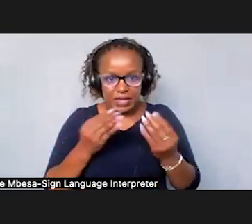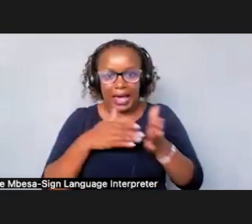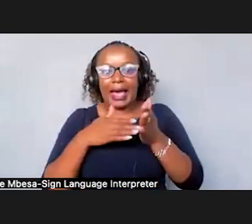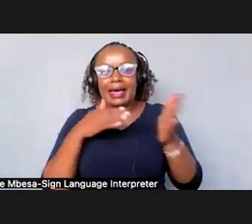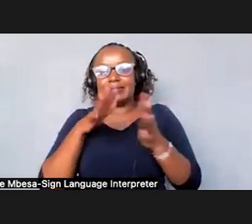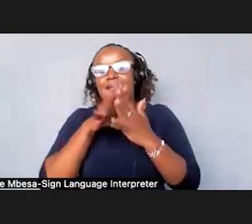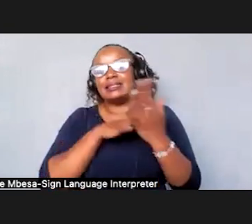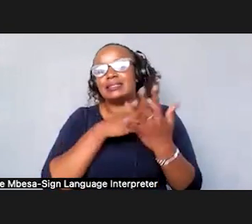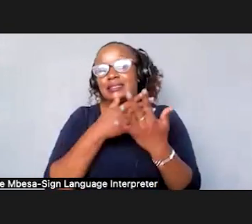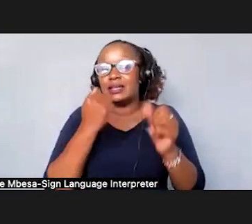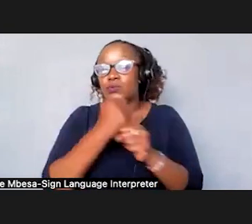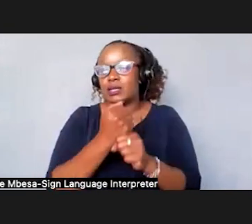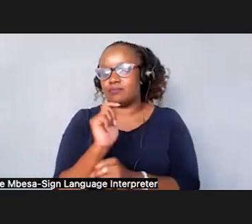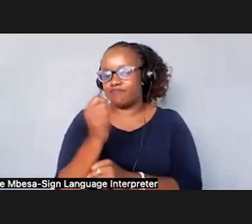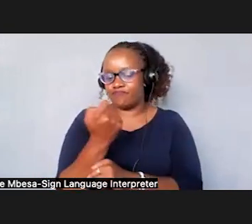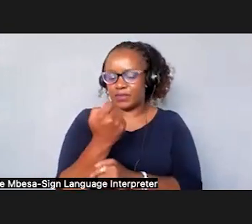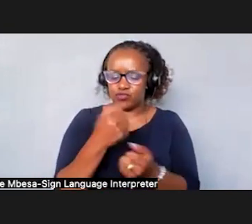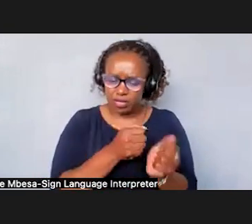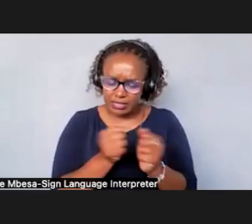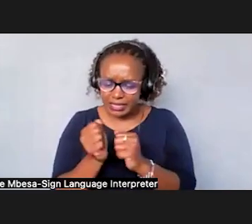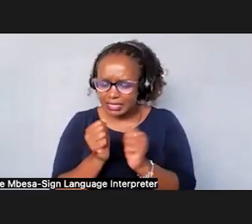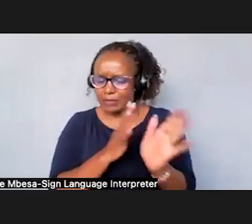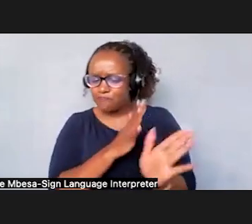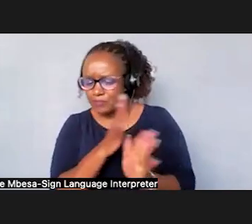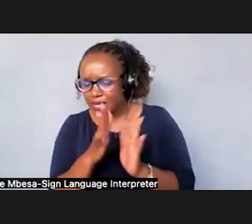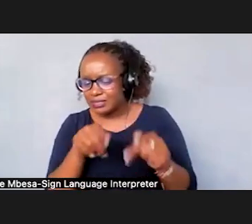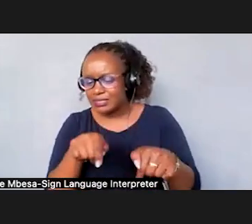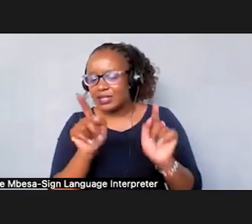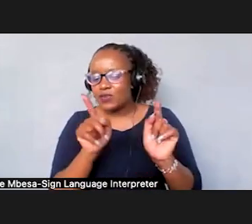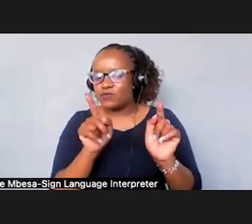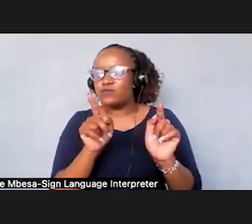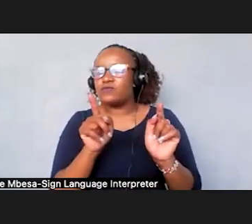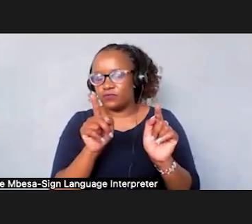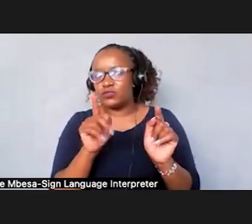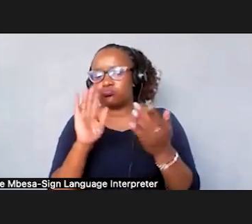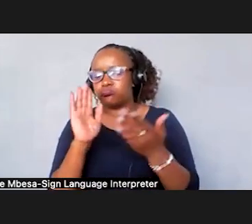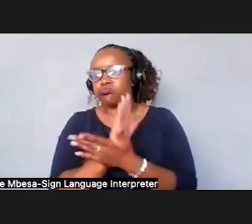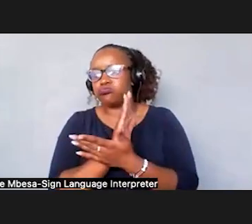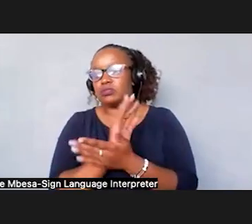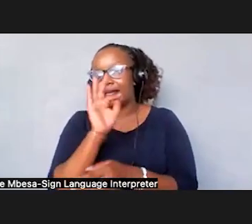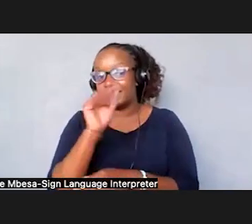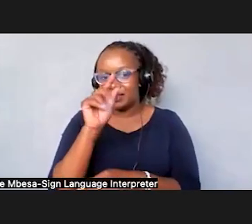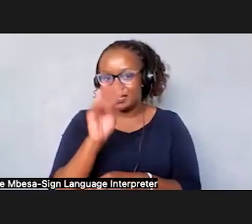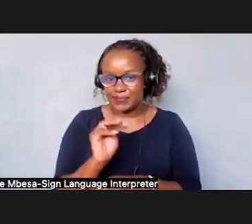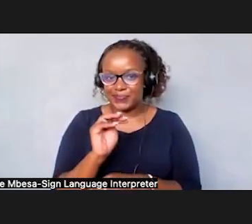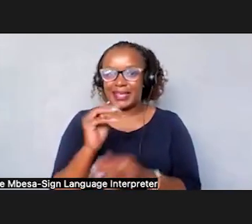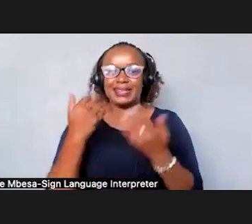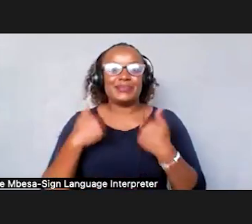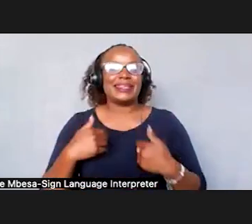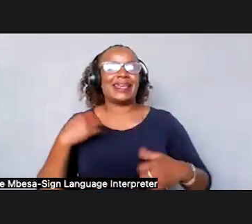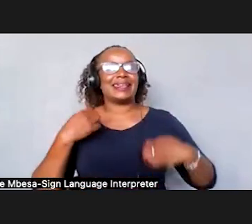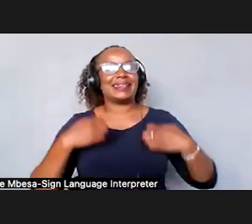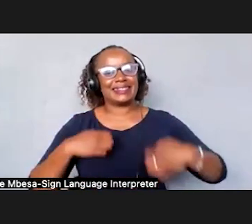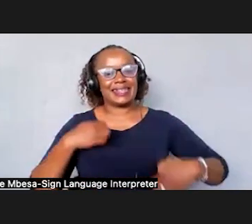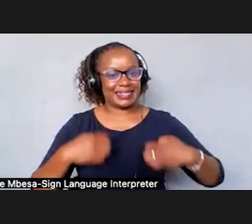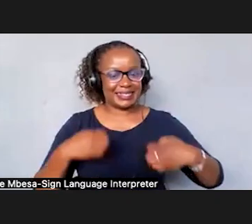strategized itself to lead in ending FGM? And like I mentioned before, I'm so excited to see